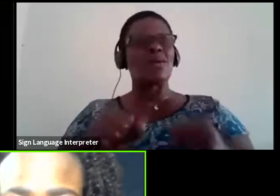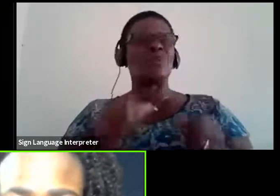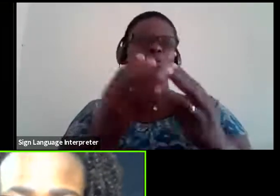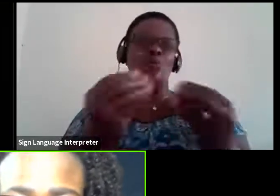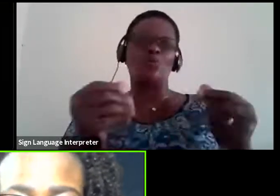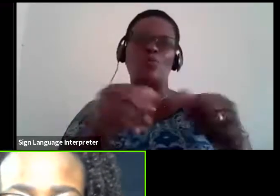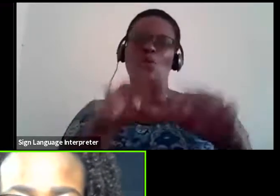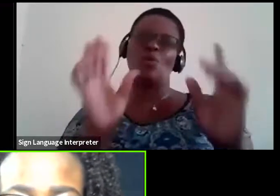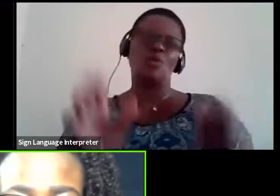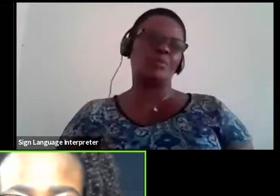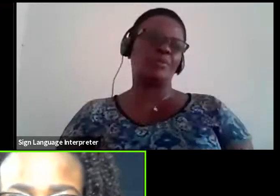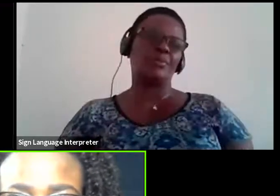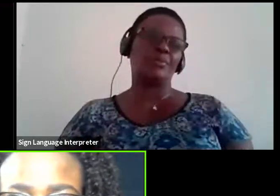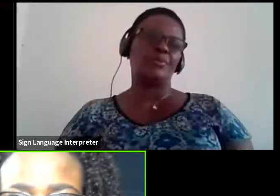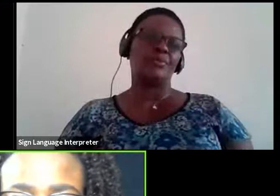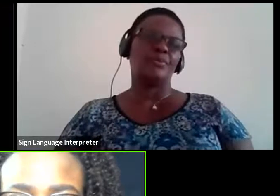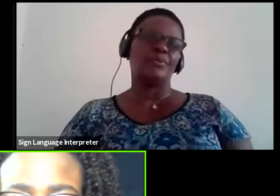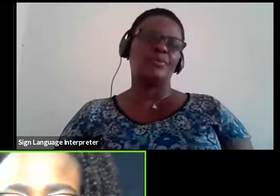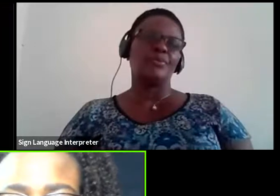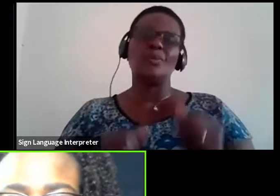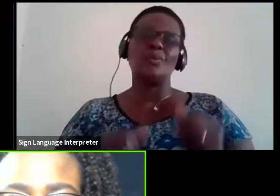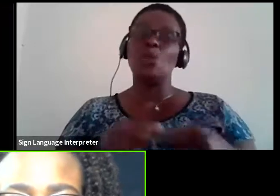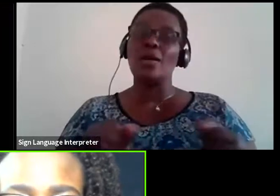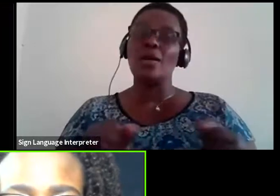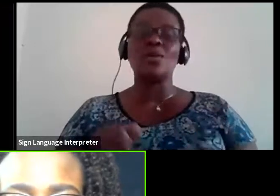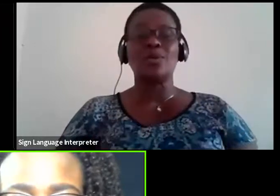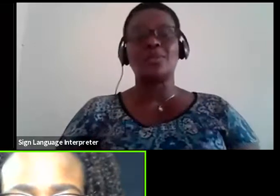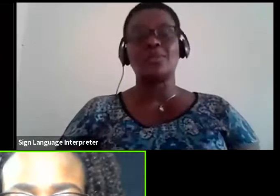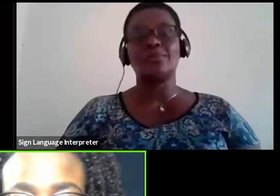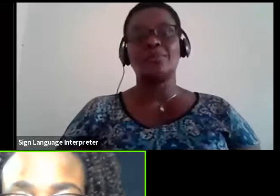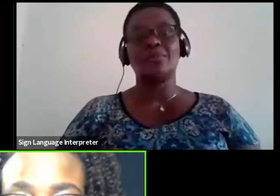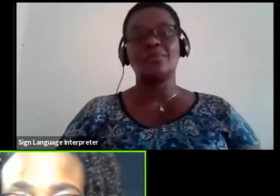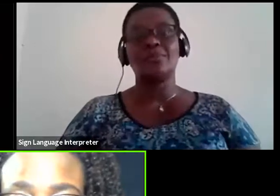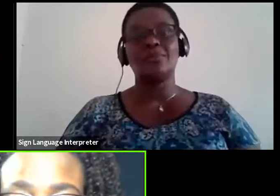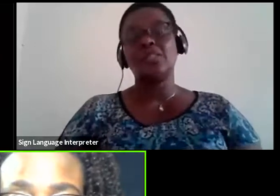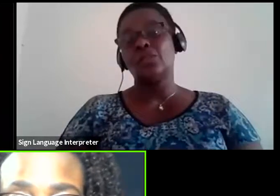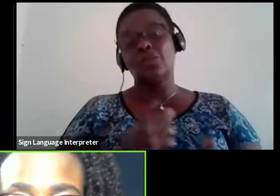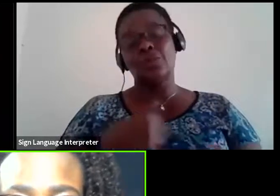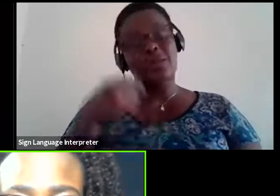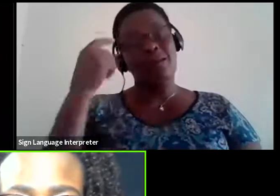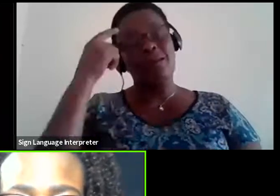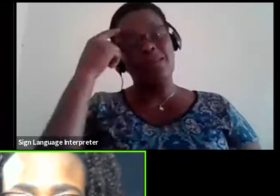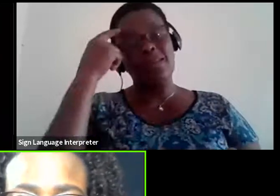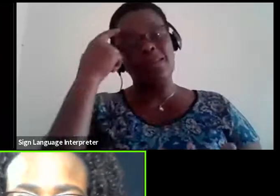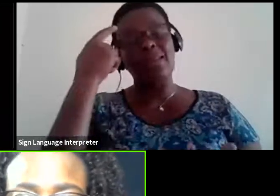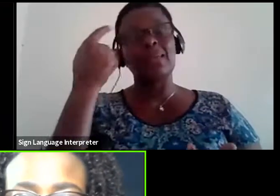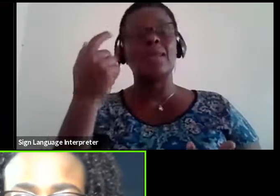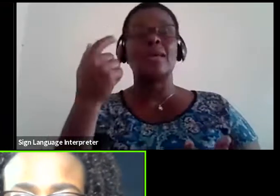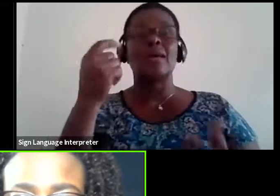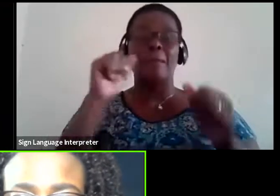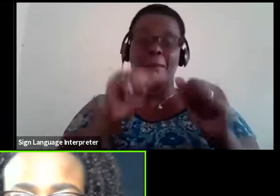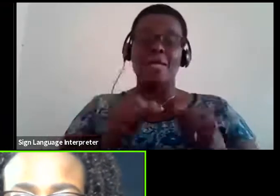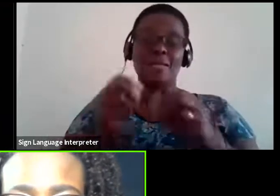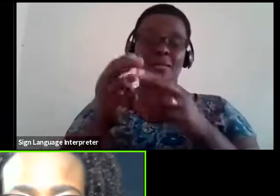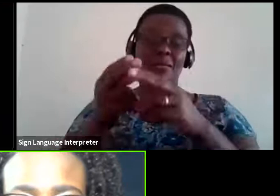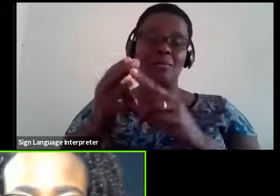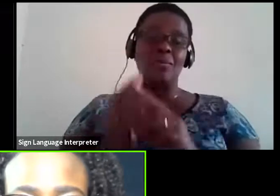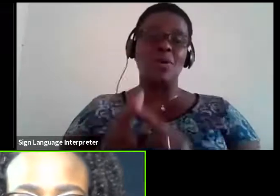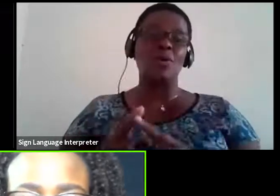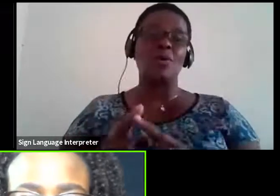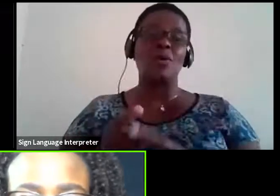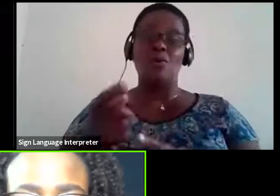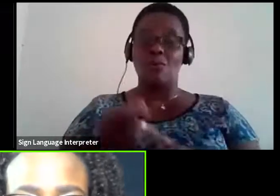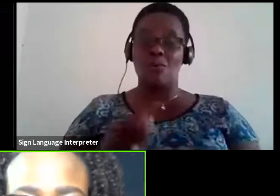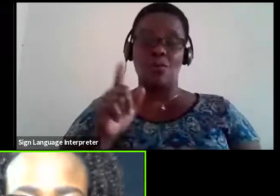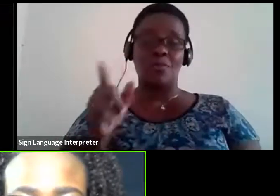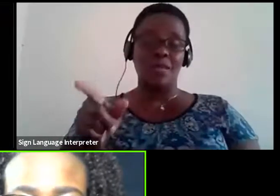internet user would. So really, I think emphasis again, to borrow from Sandra, is tech companies need to be very proactive, especially in how